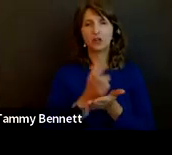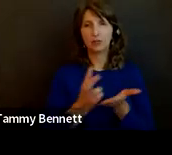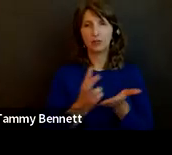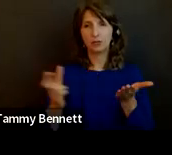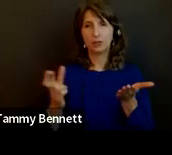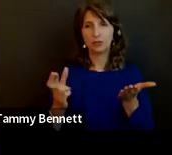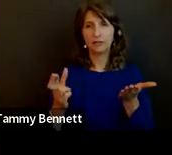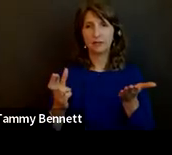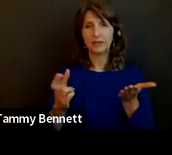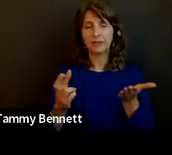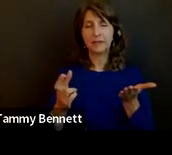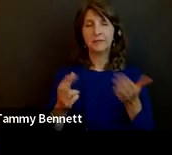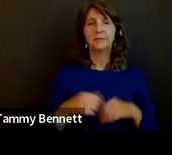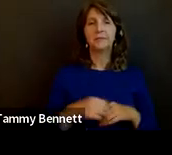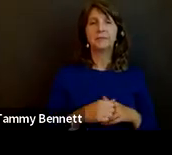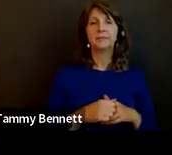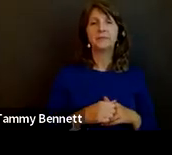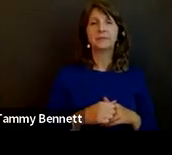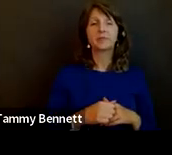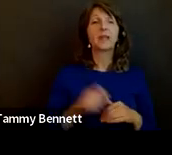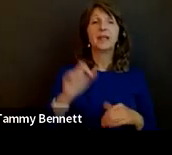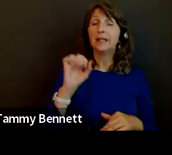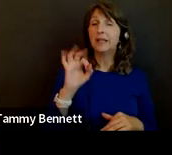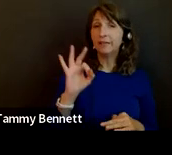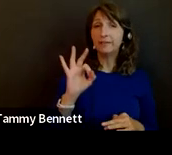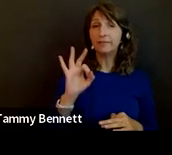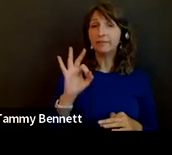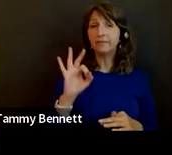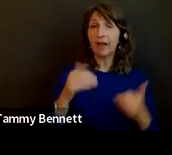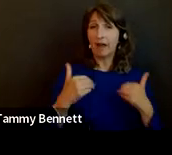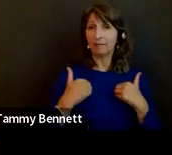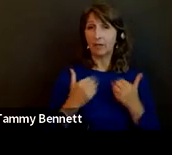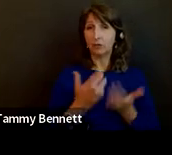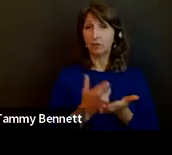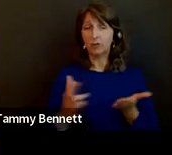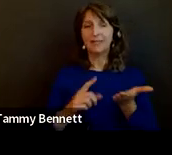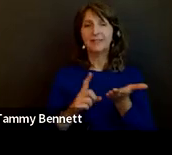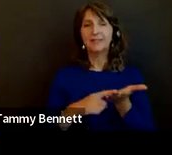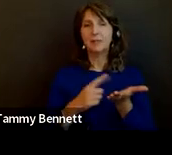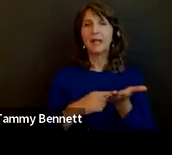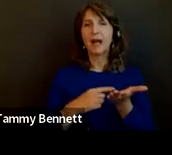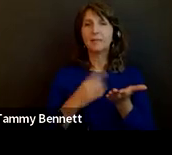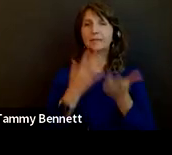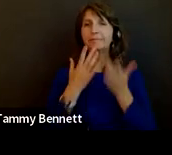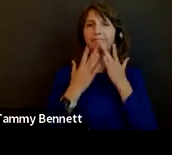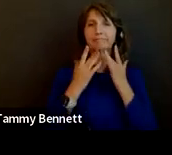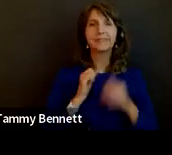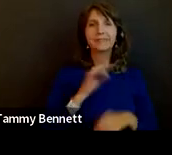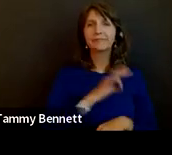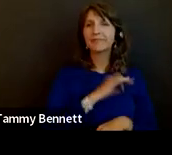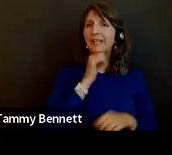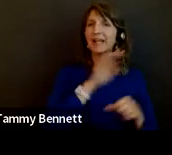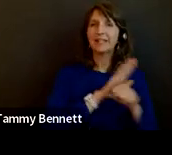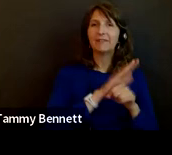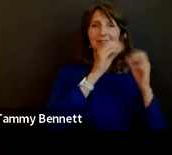learning environments. And then even if they have some of the resources, they have inadequate staffing to meet the needs of the students,